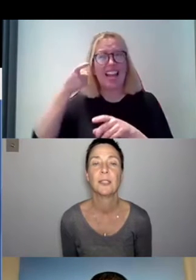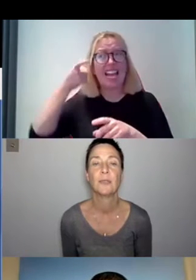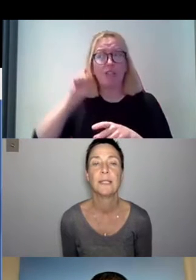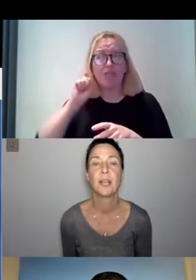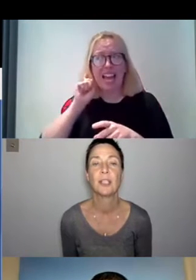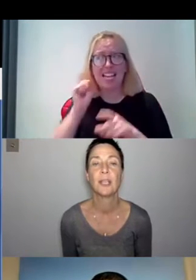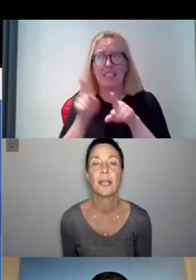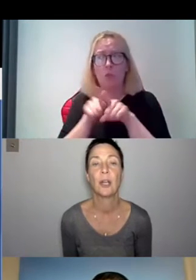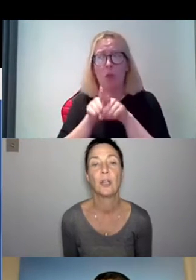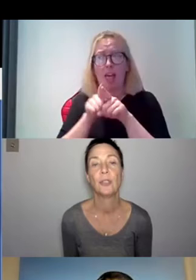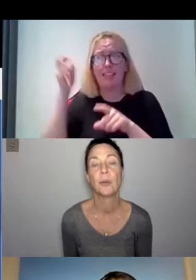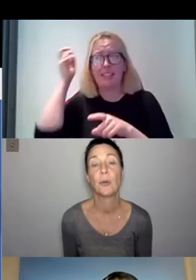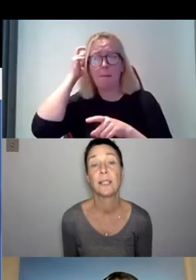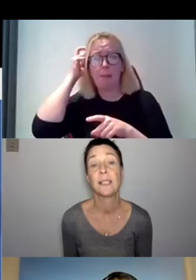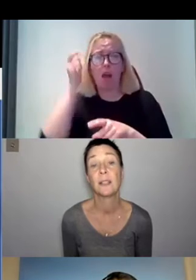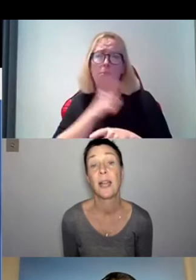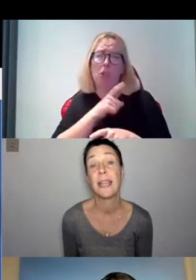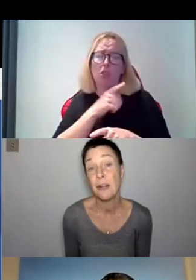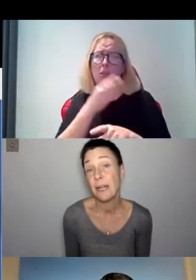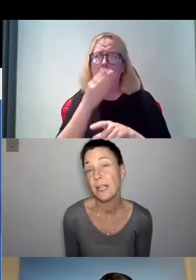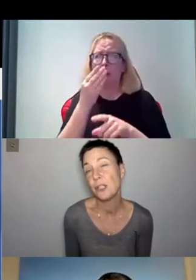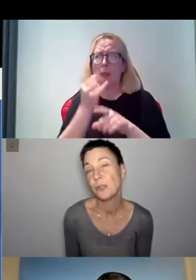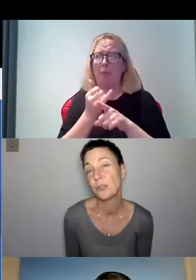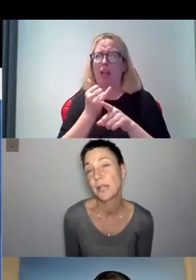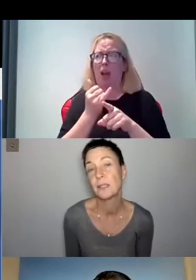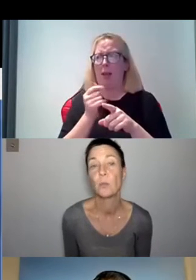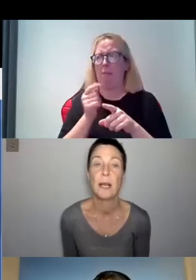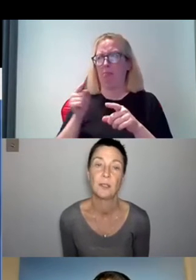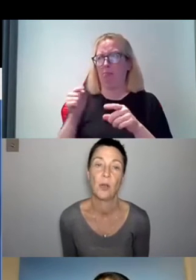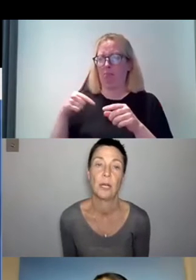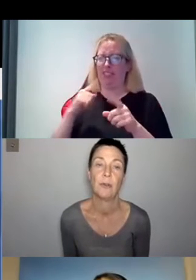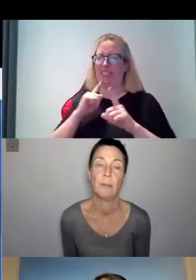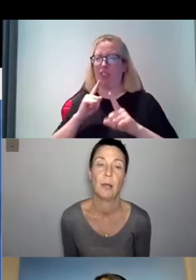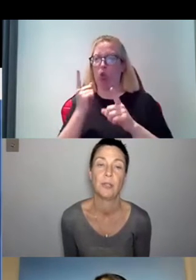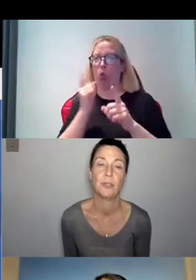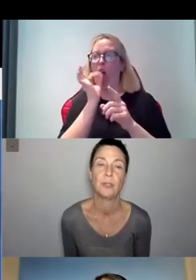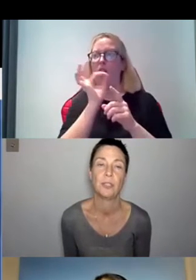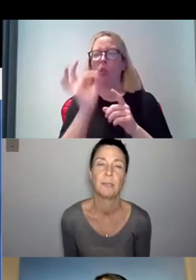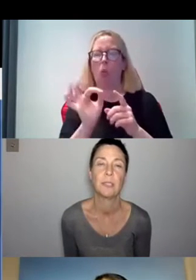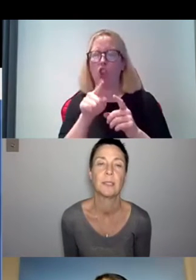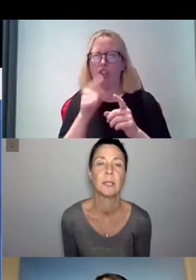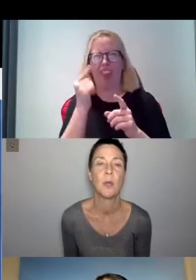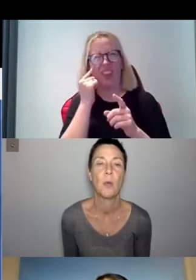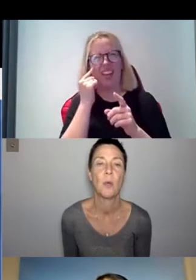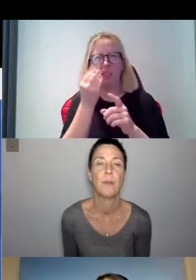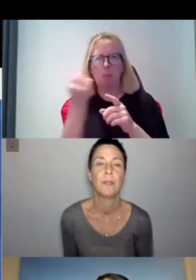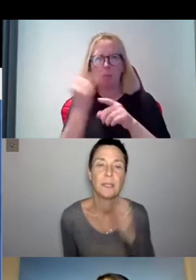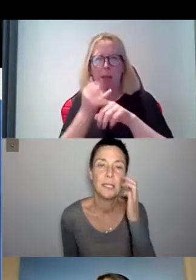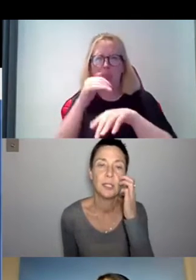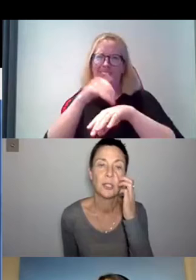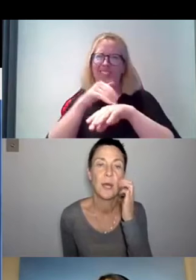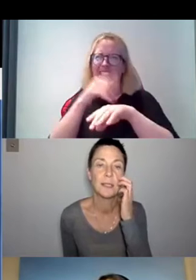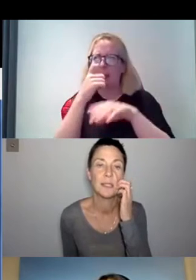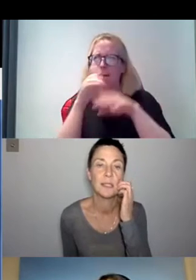Did your research include or consider hearing aid users as well as cochlear implant users? Just because one of